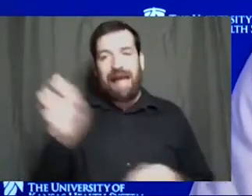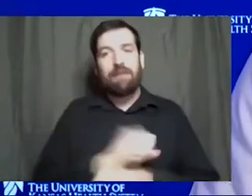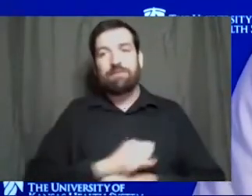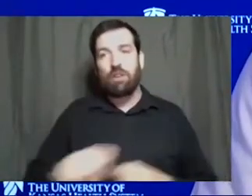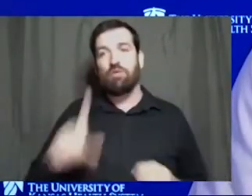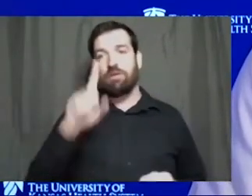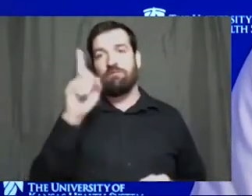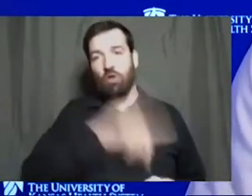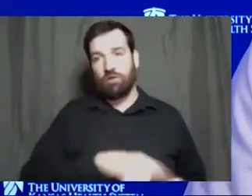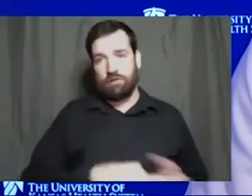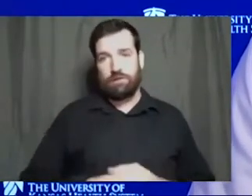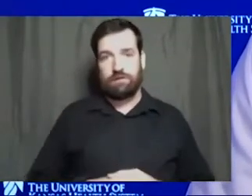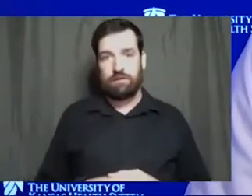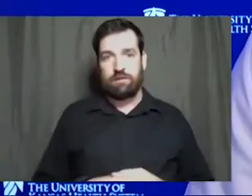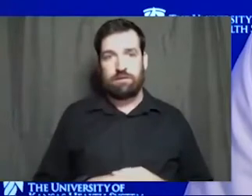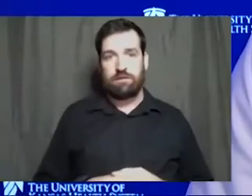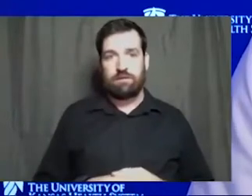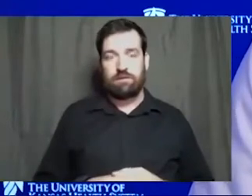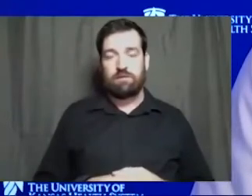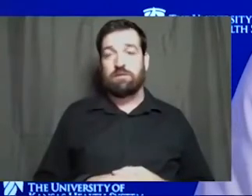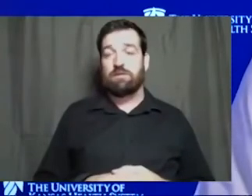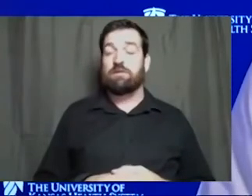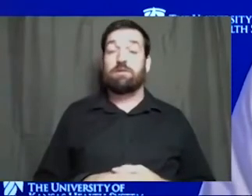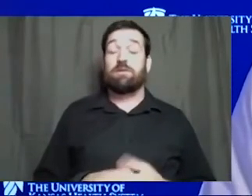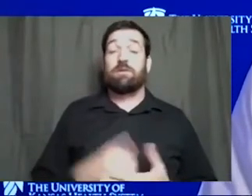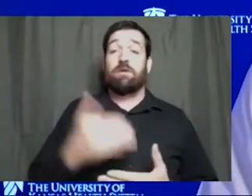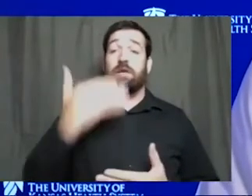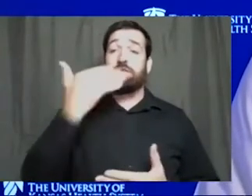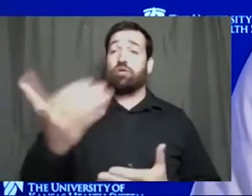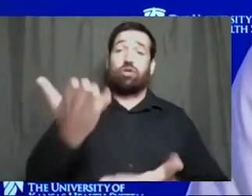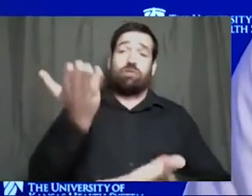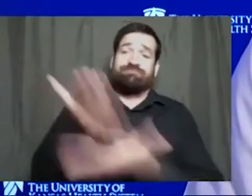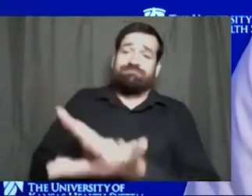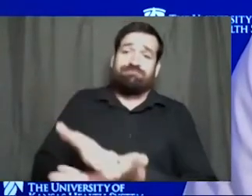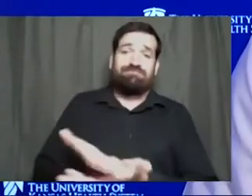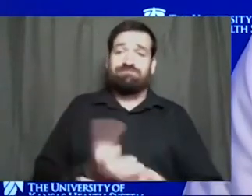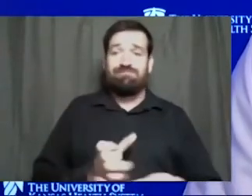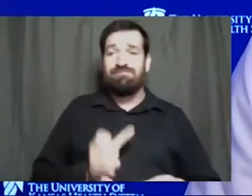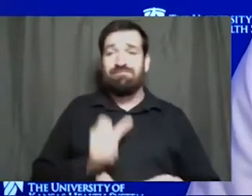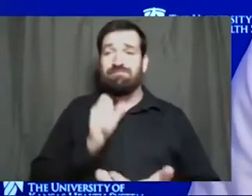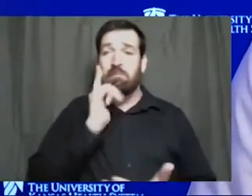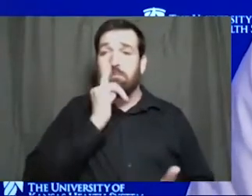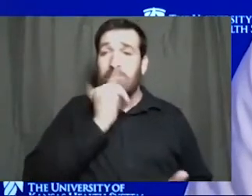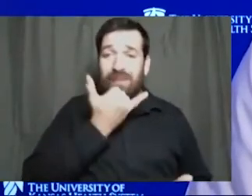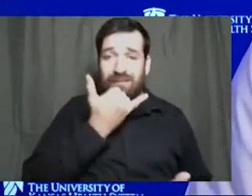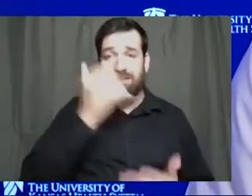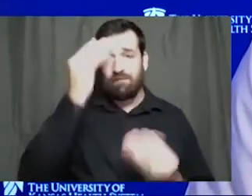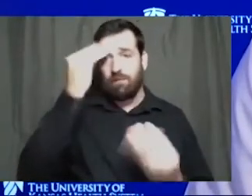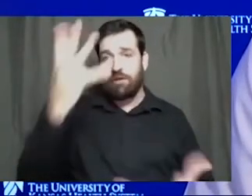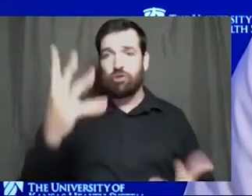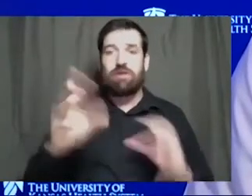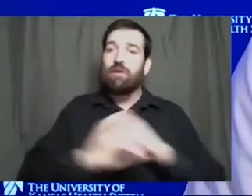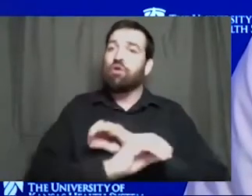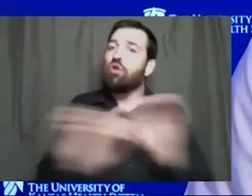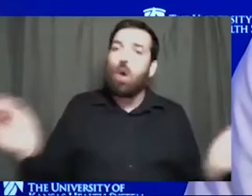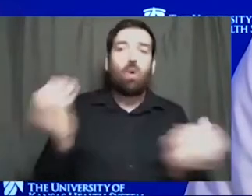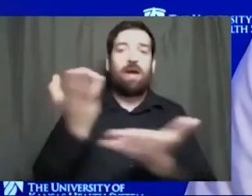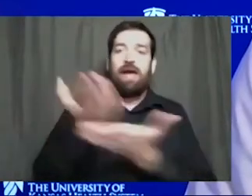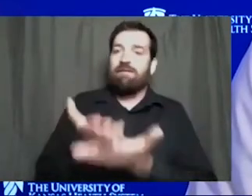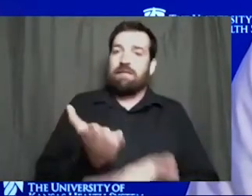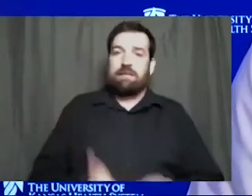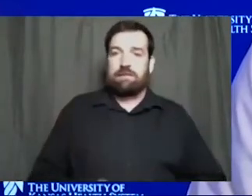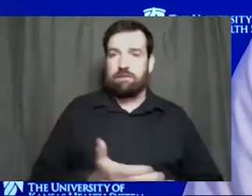This is another very good campaign of disinformation and misinformation. There is no evidence to suggest that the vaccines